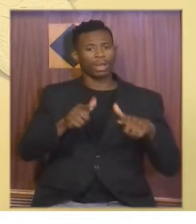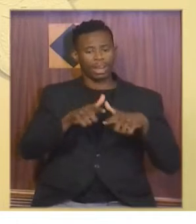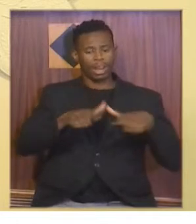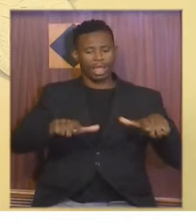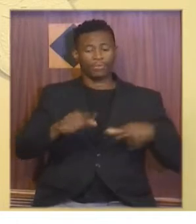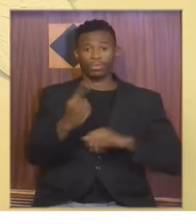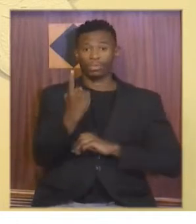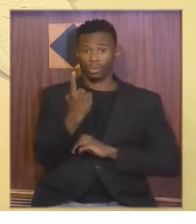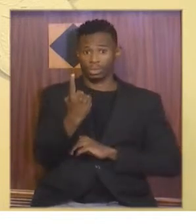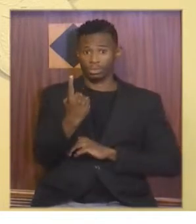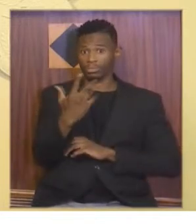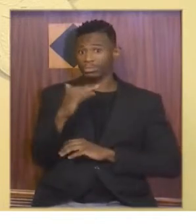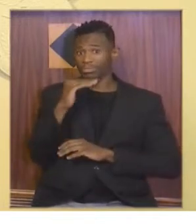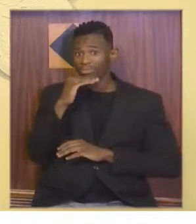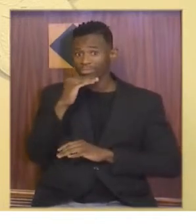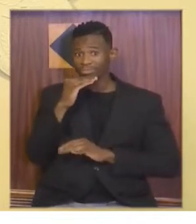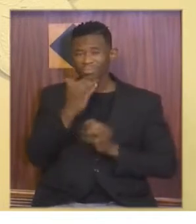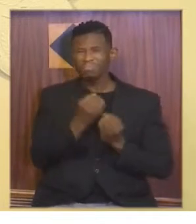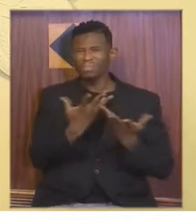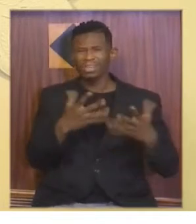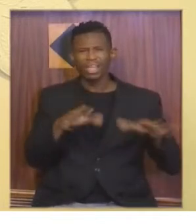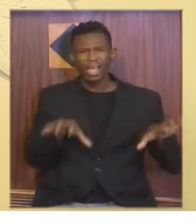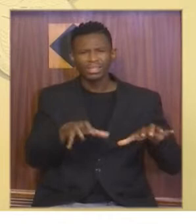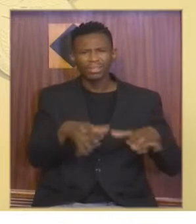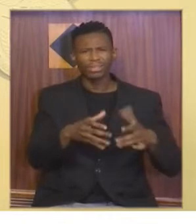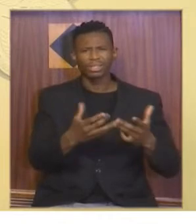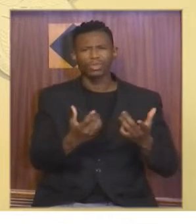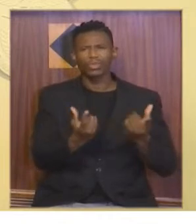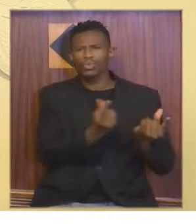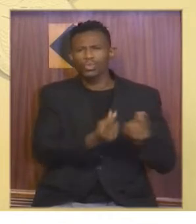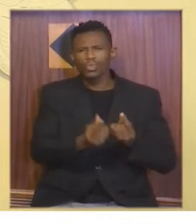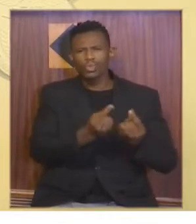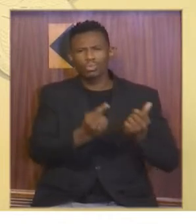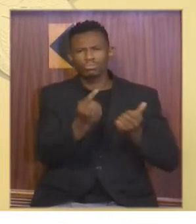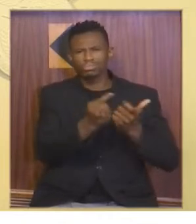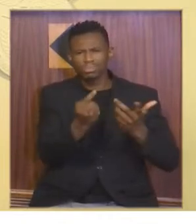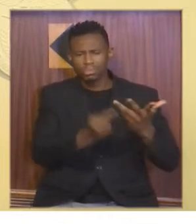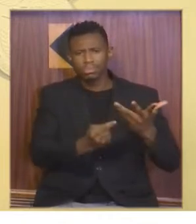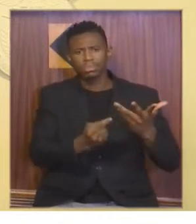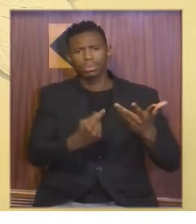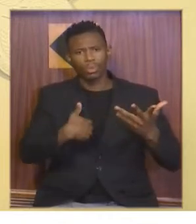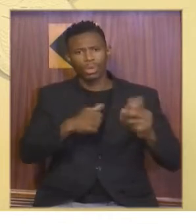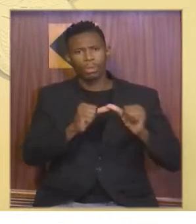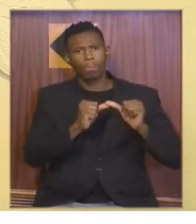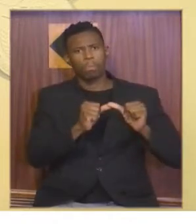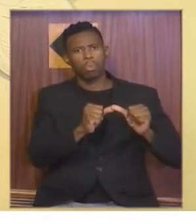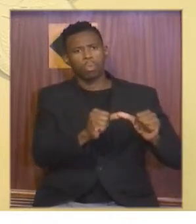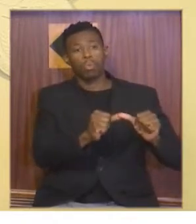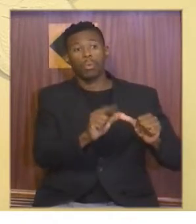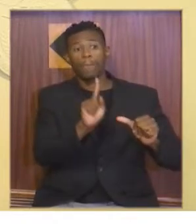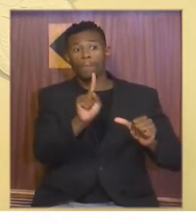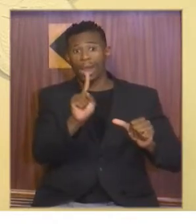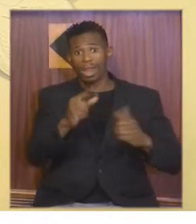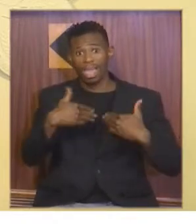many normal activities have resumed with health guidelines followed at all